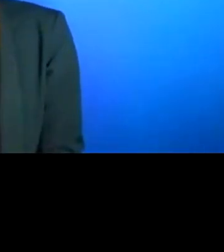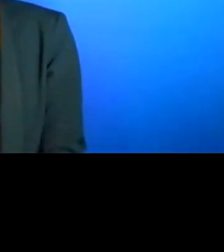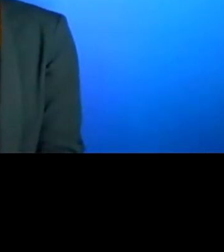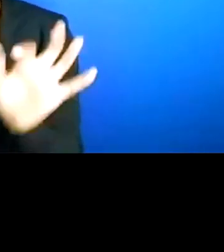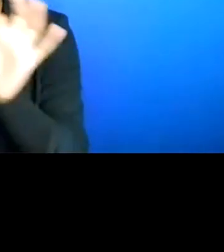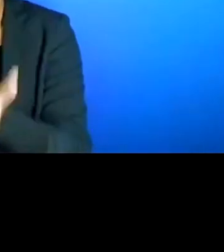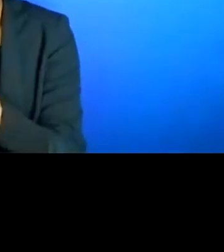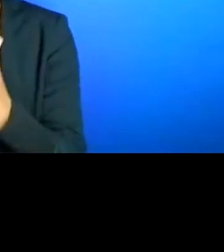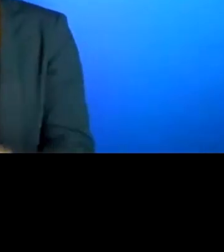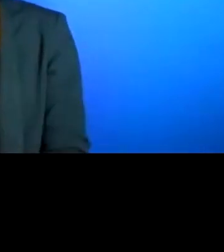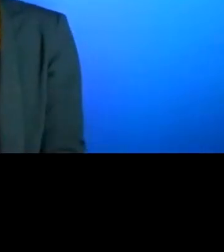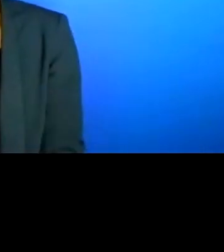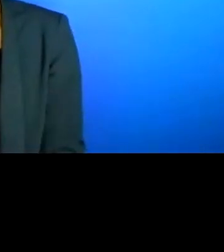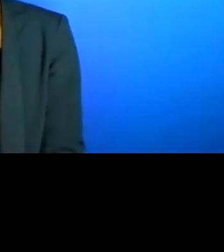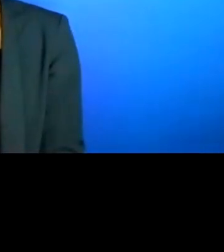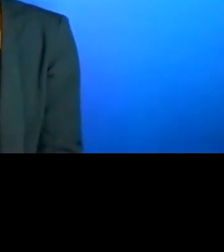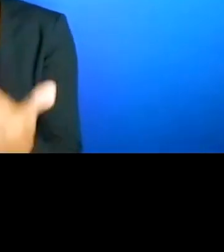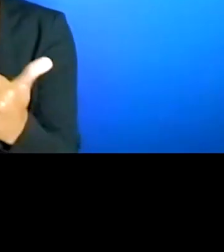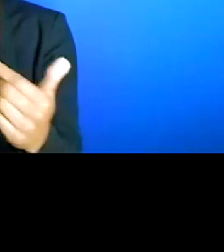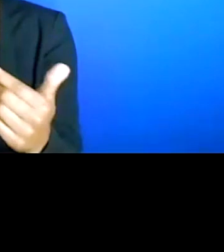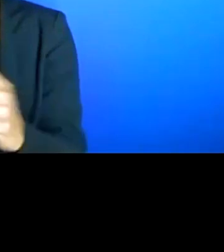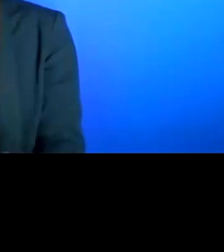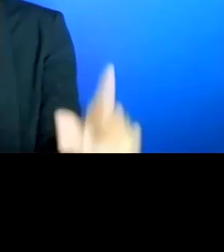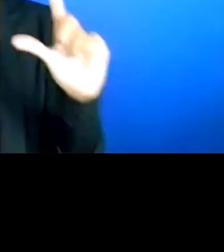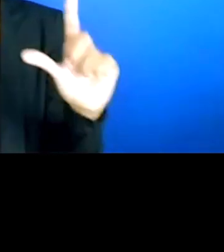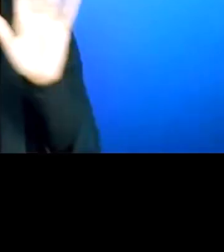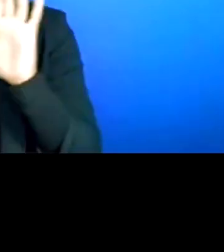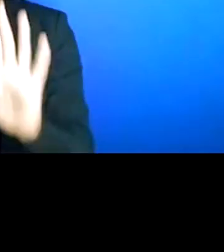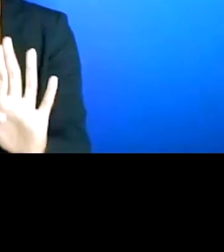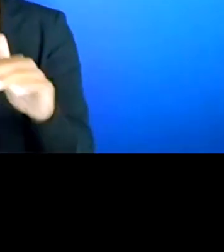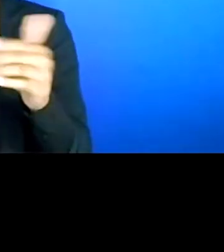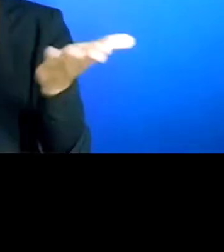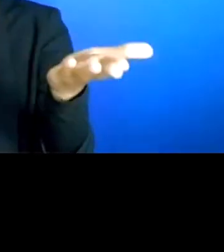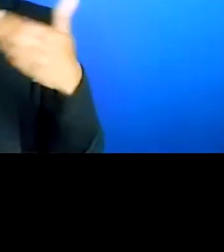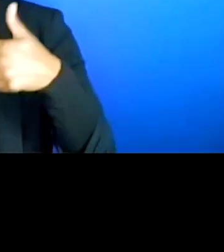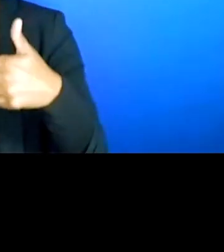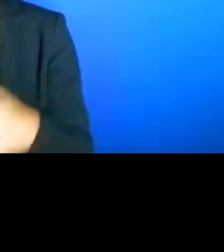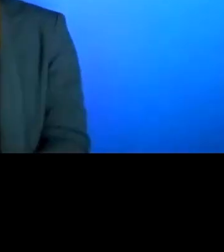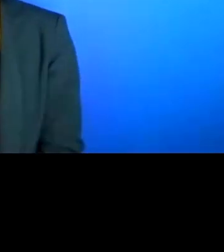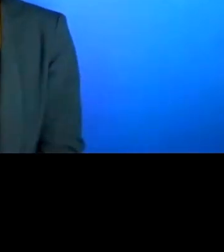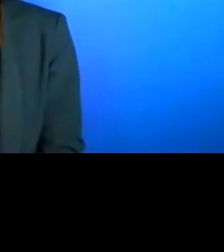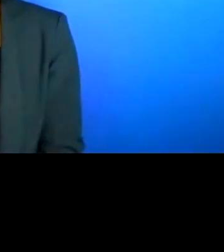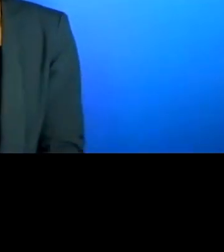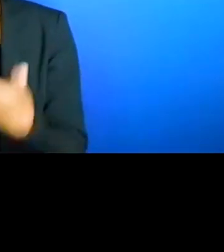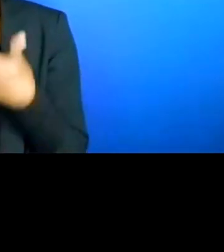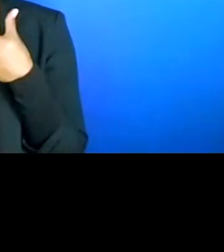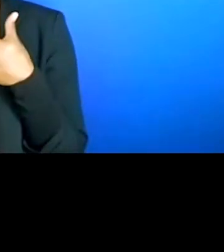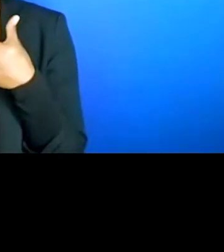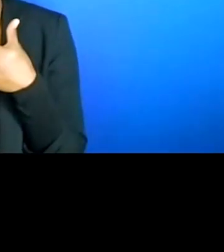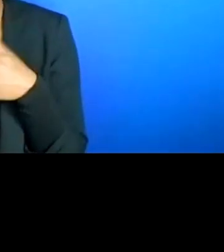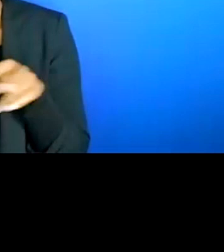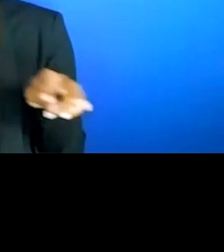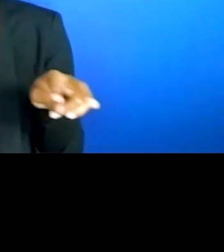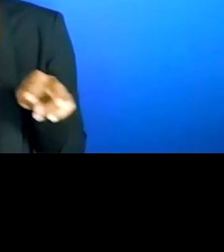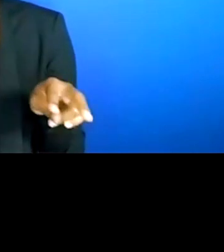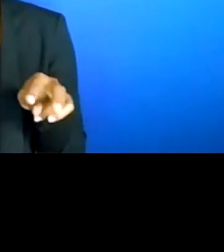everyone can get to those easily. We'll display them on the screen too as well. So it really helps us a lot.